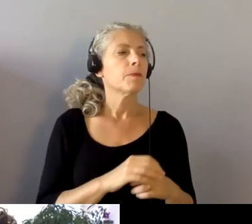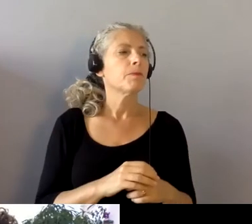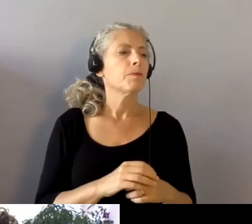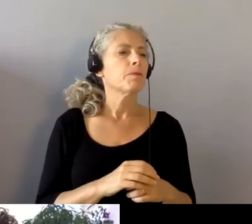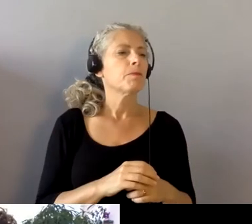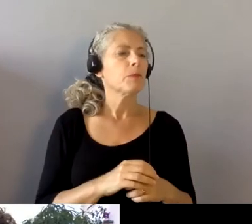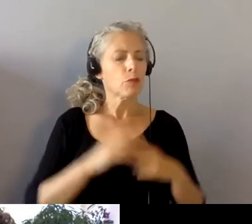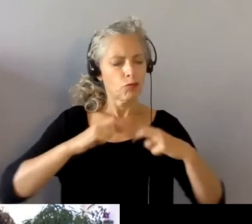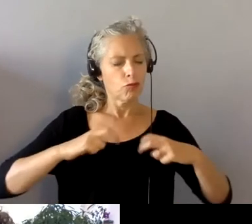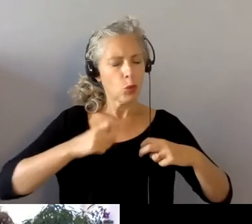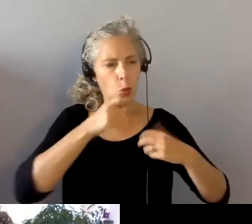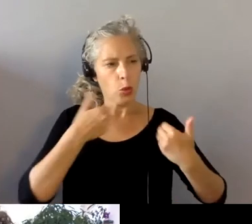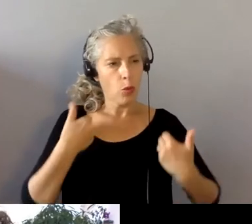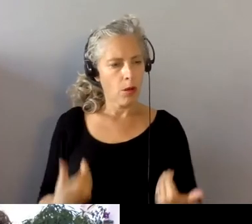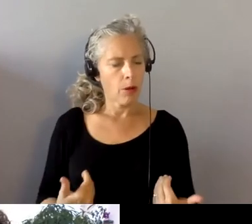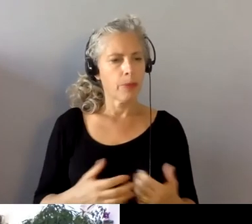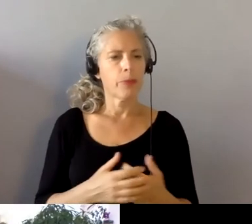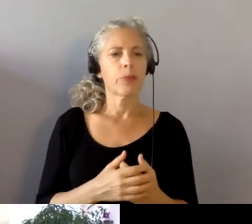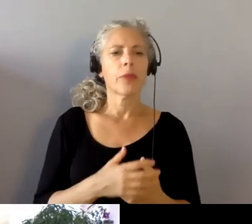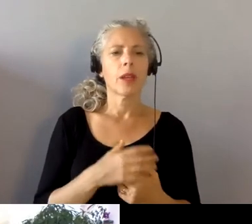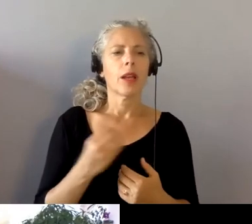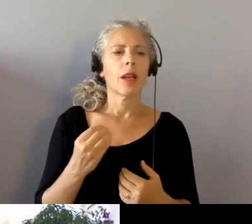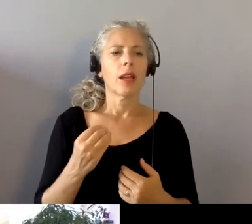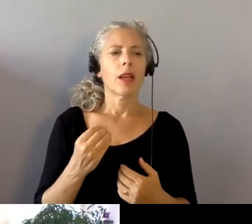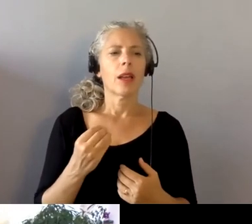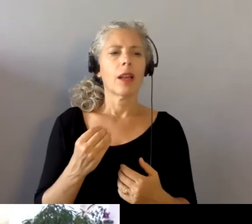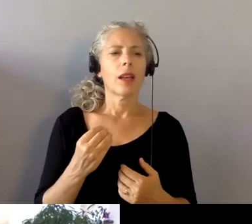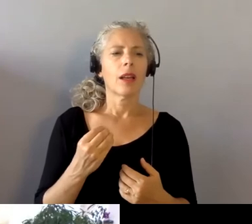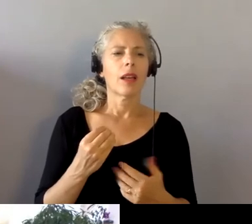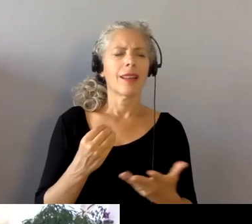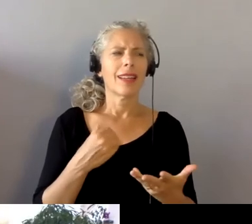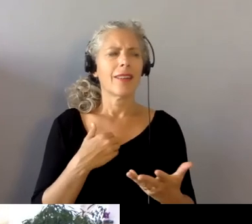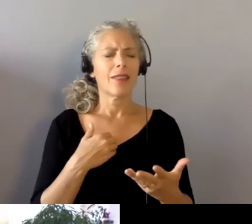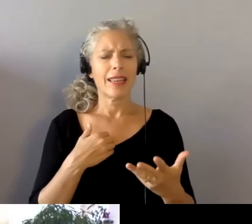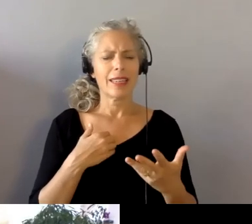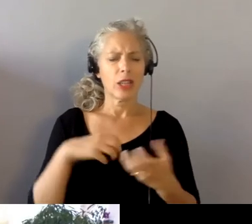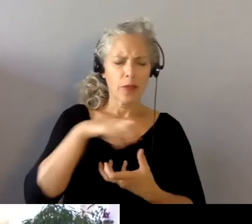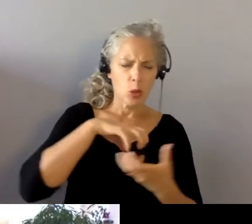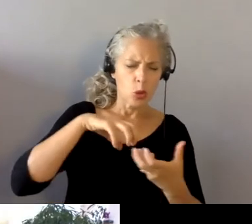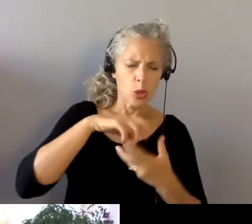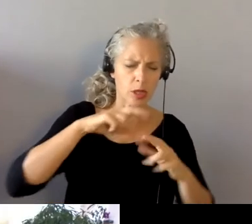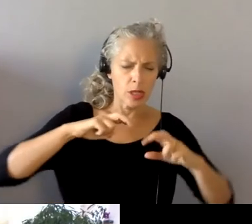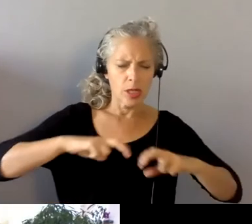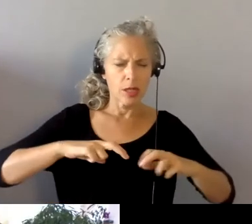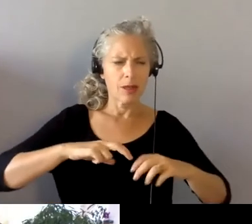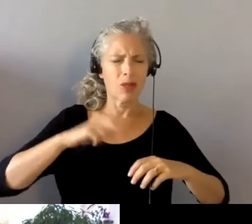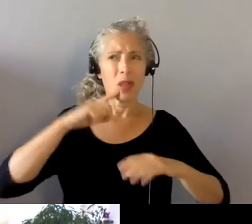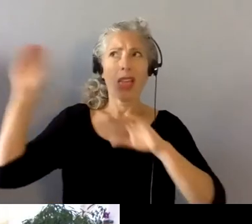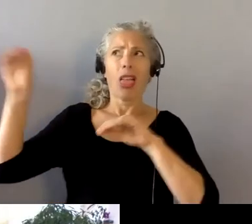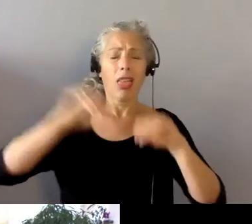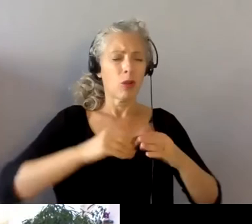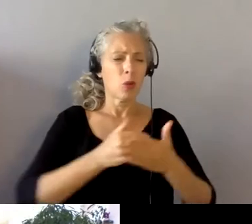oneself and being able to, like, work through cognitive confusion, work through displacement, how to